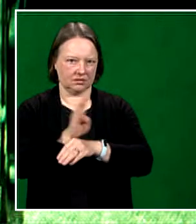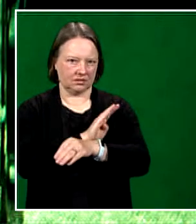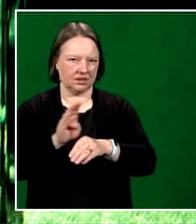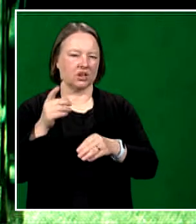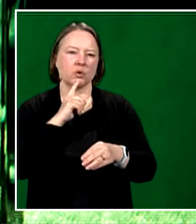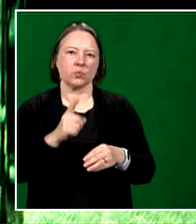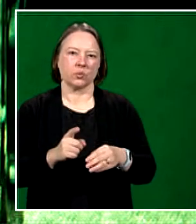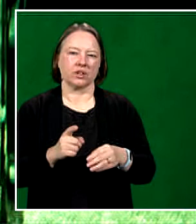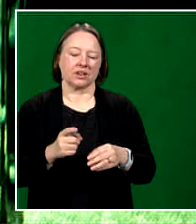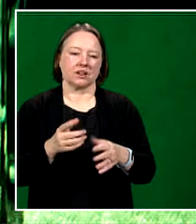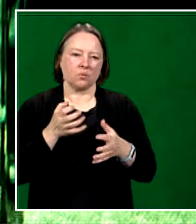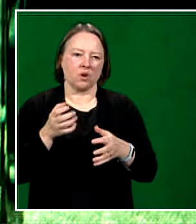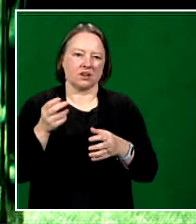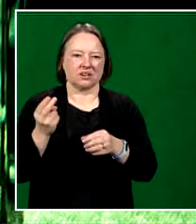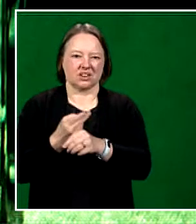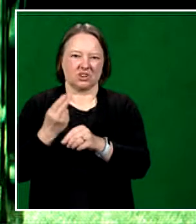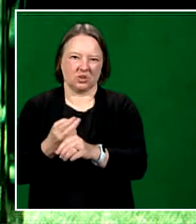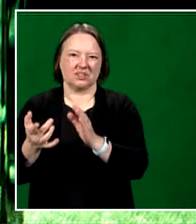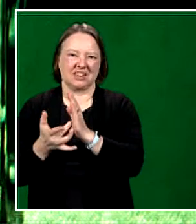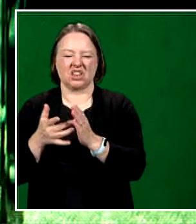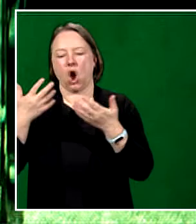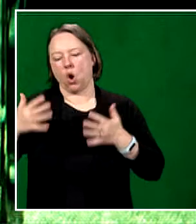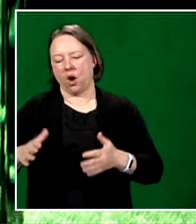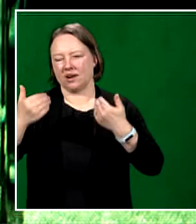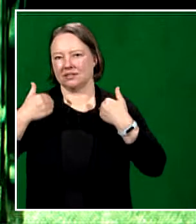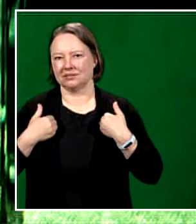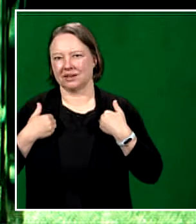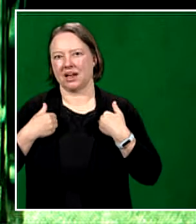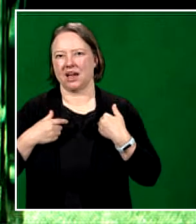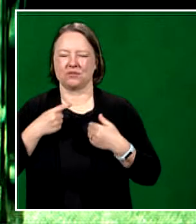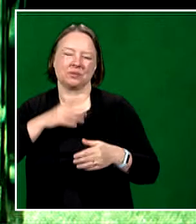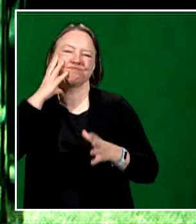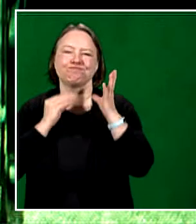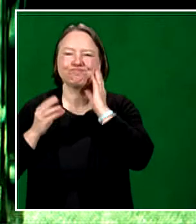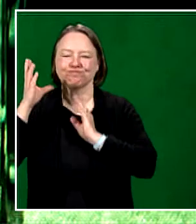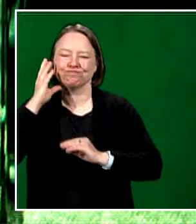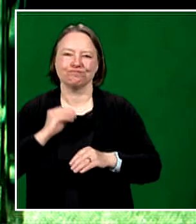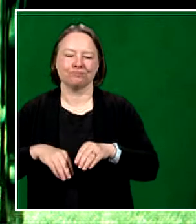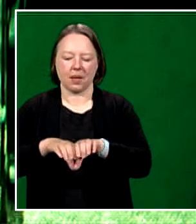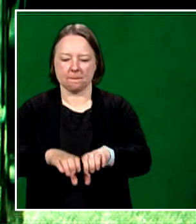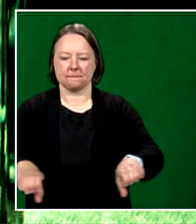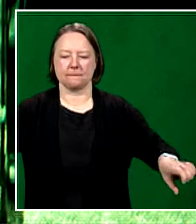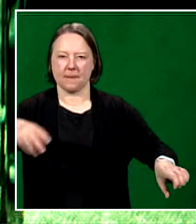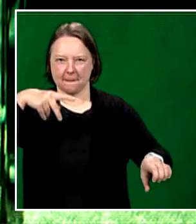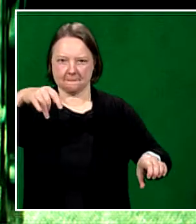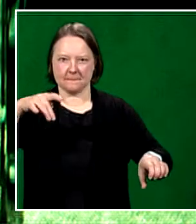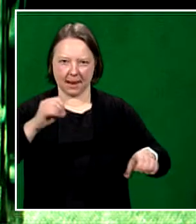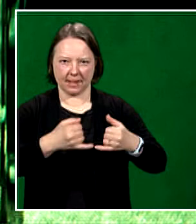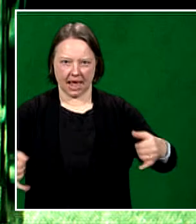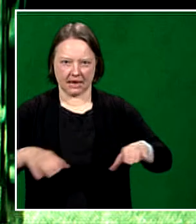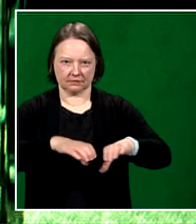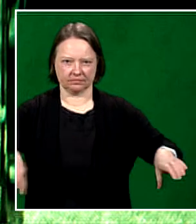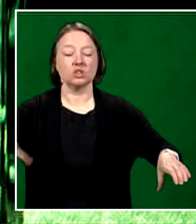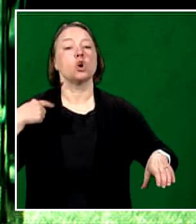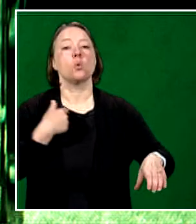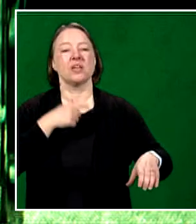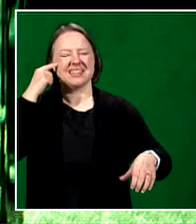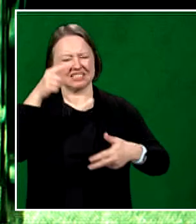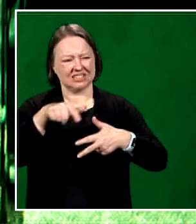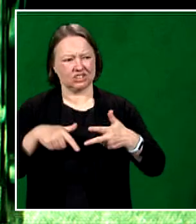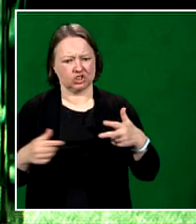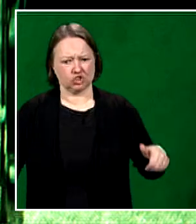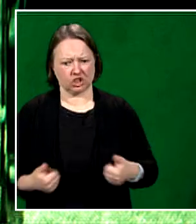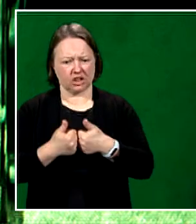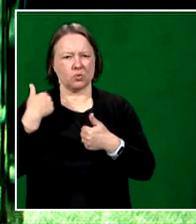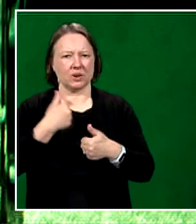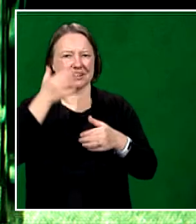to implementing new technology into their already existing tried and true manufacturing pipelines. So with these three challenges in mind, we decided